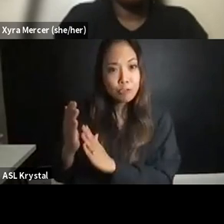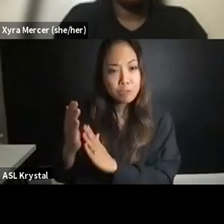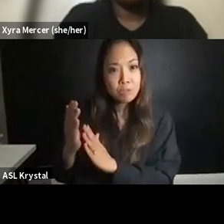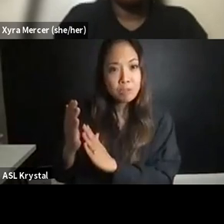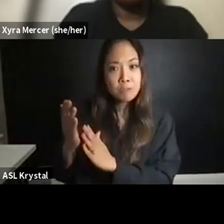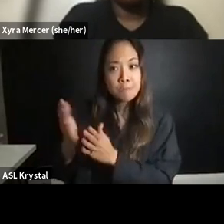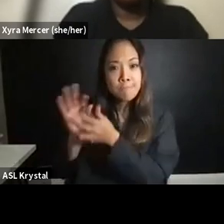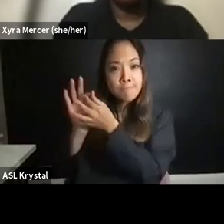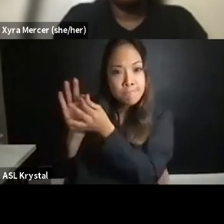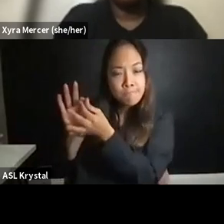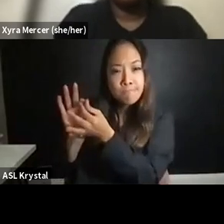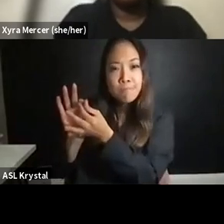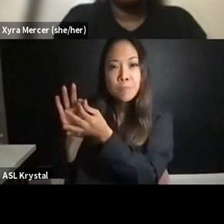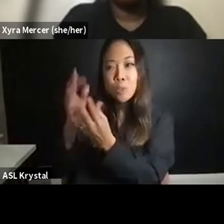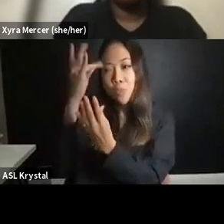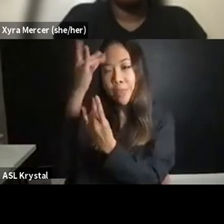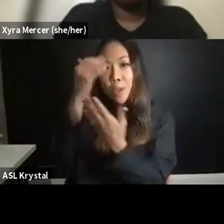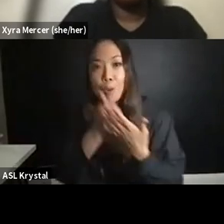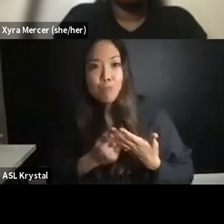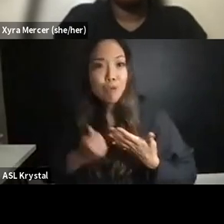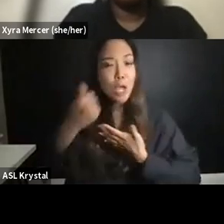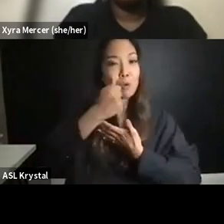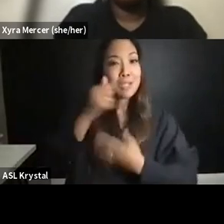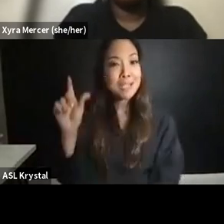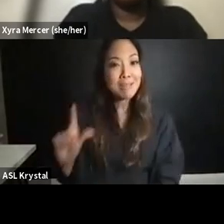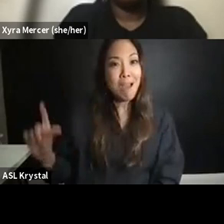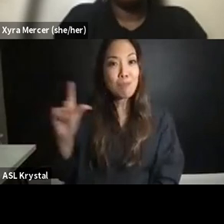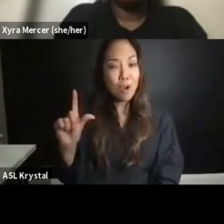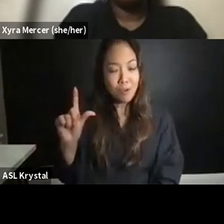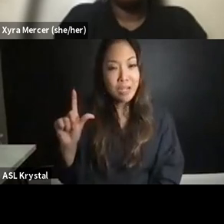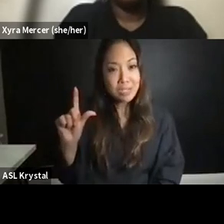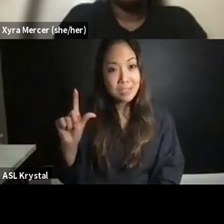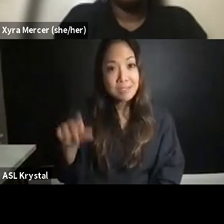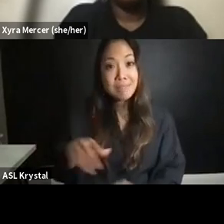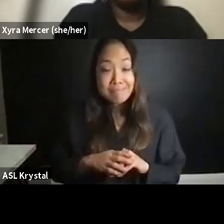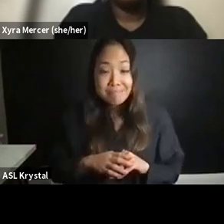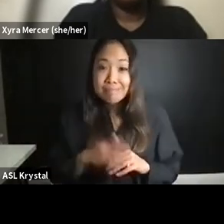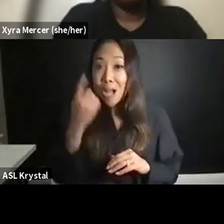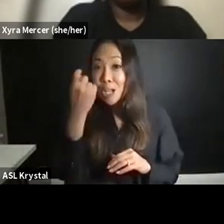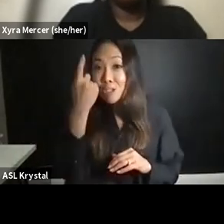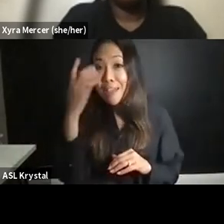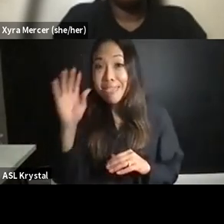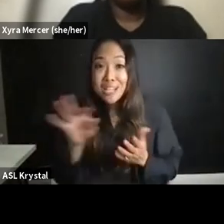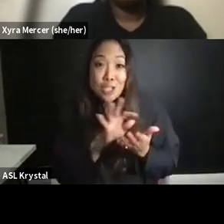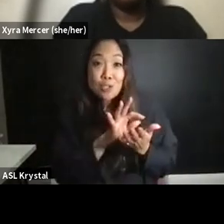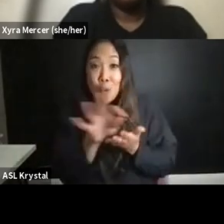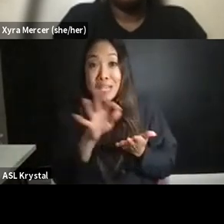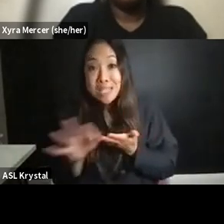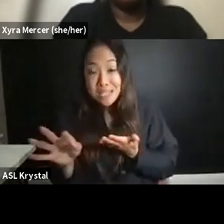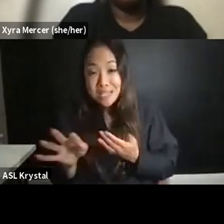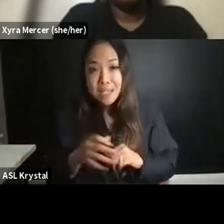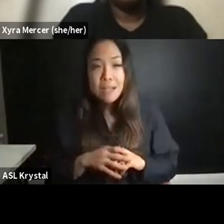prioritizing libraries but knowing that that's also a choice and so i'm trying to reconcile like is this is this